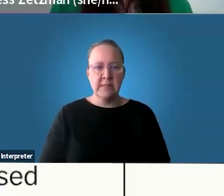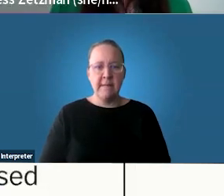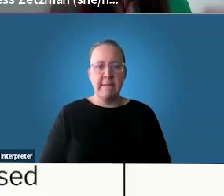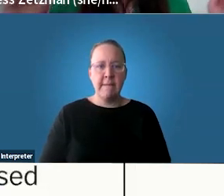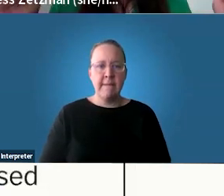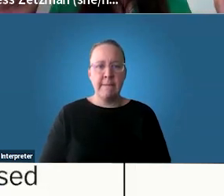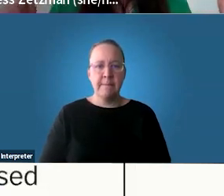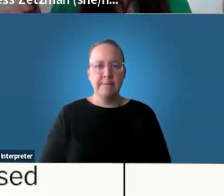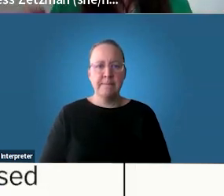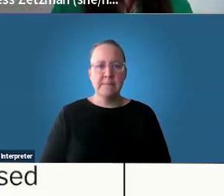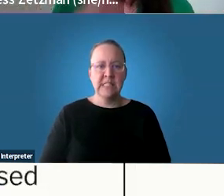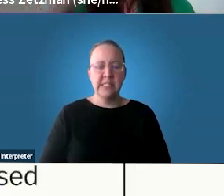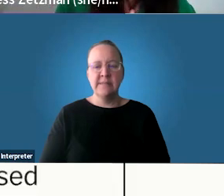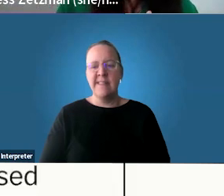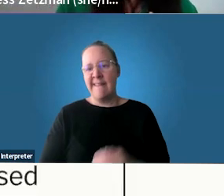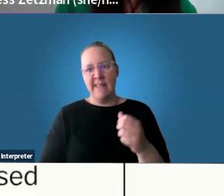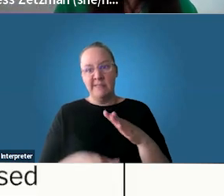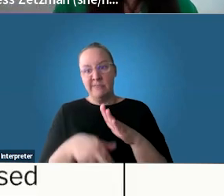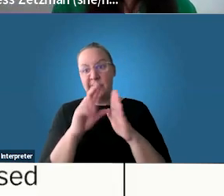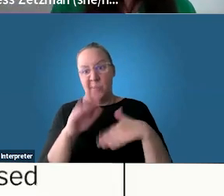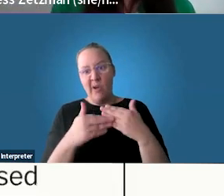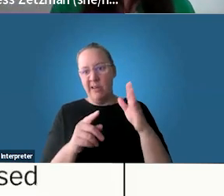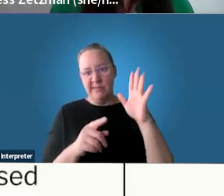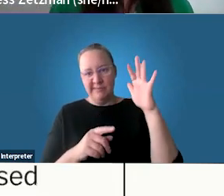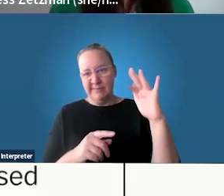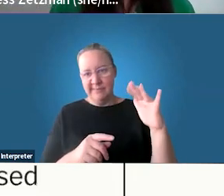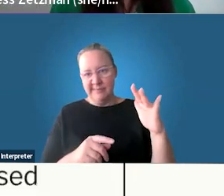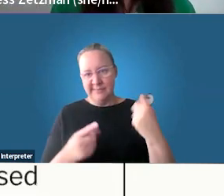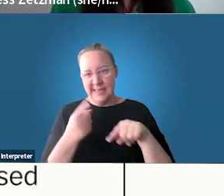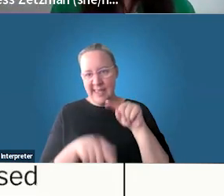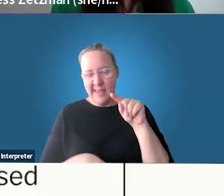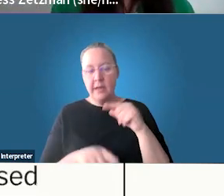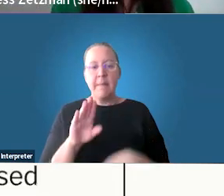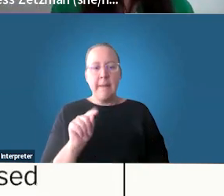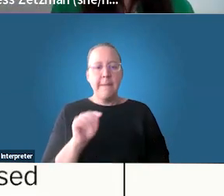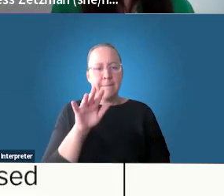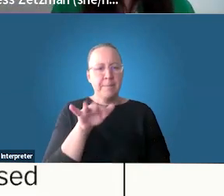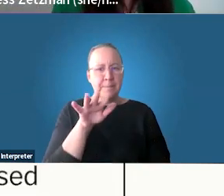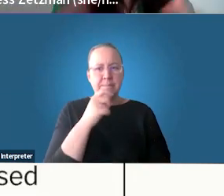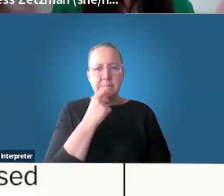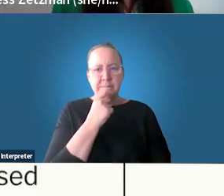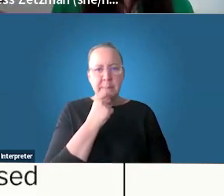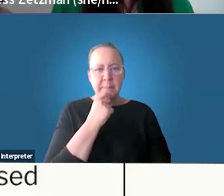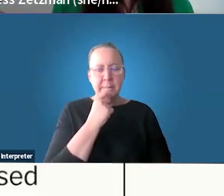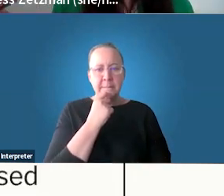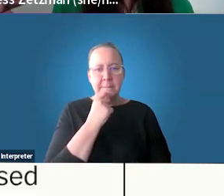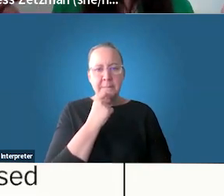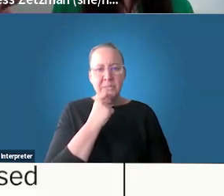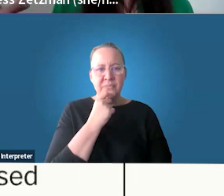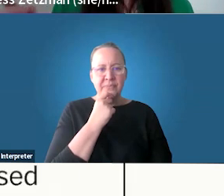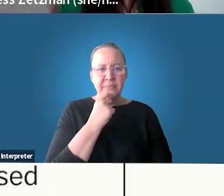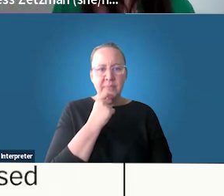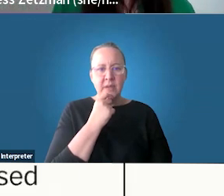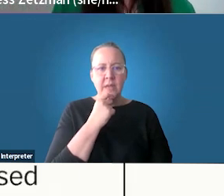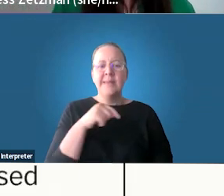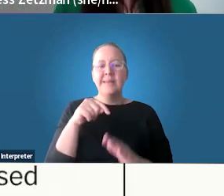Yeah, so we won't go through all of this because we didn't get to go through each of these today, but we just talked a little bit about the